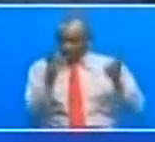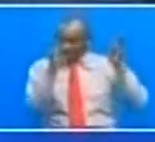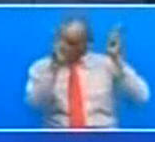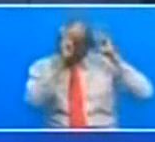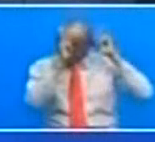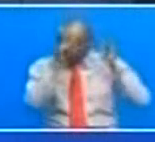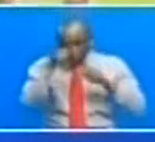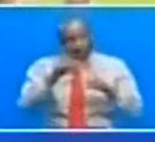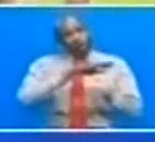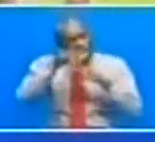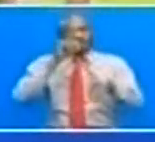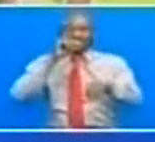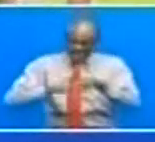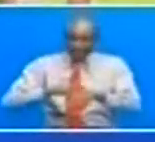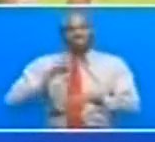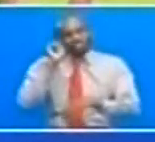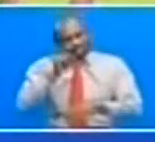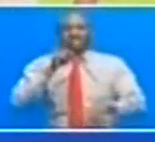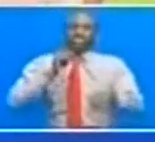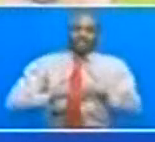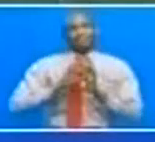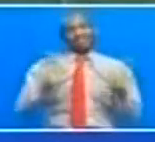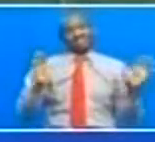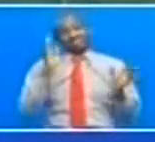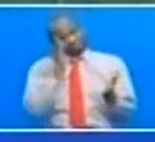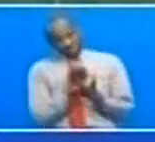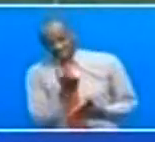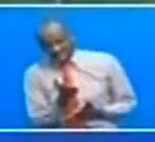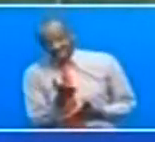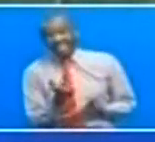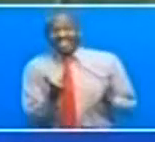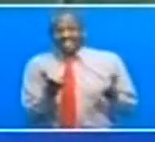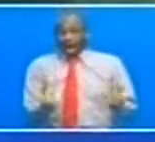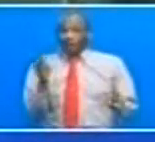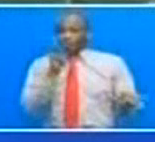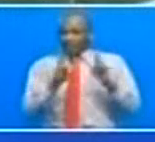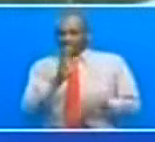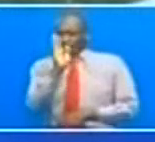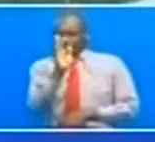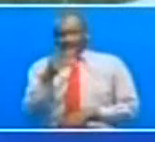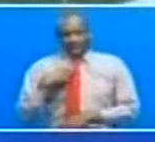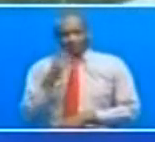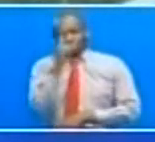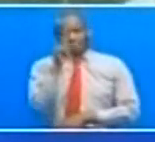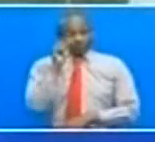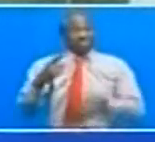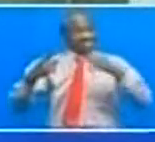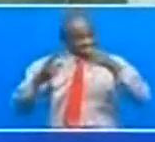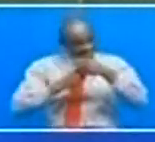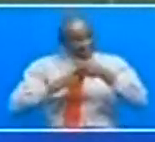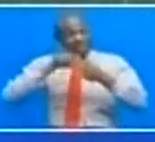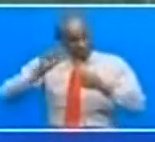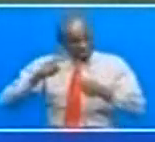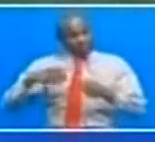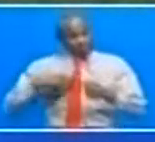all chicken all the time county isn't always true. And as the county's population, standing at 1.6 million strong as